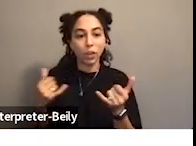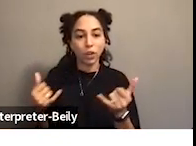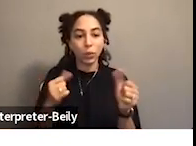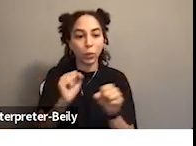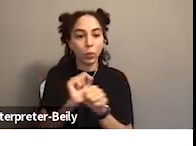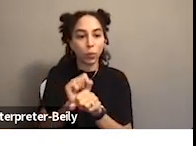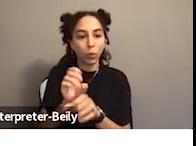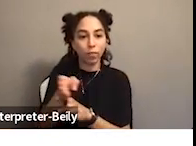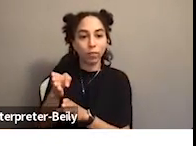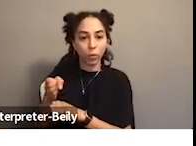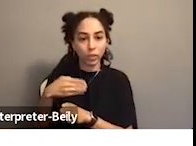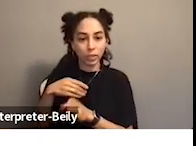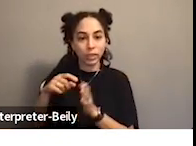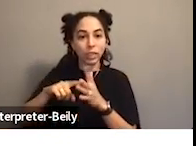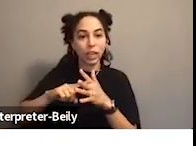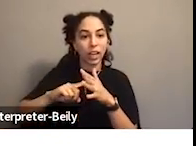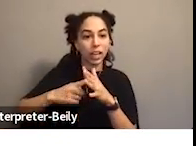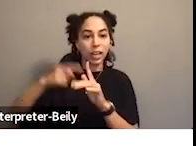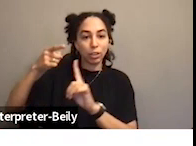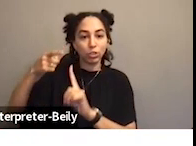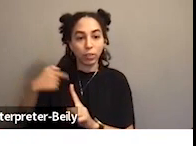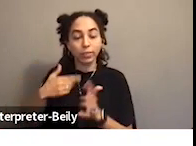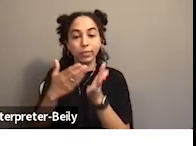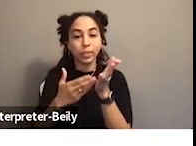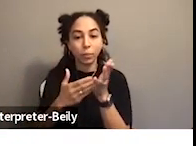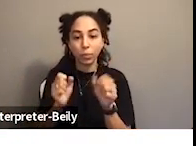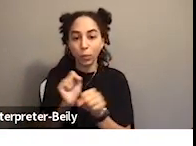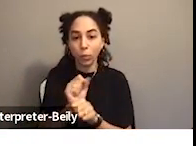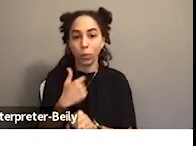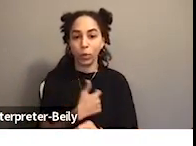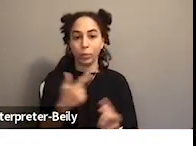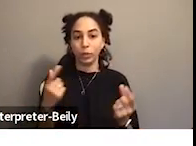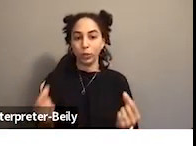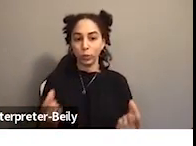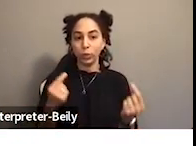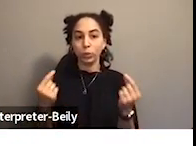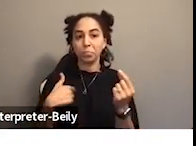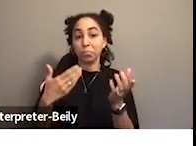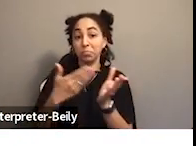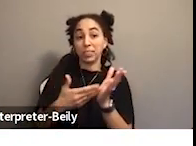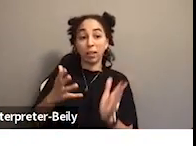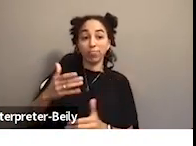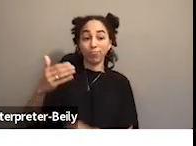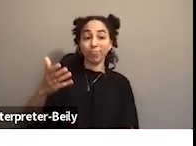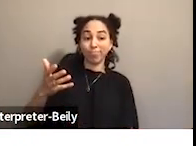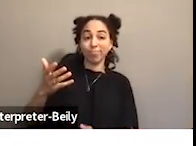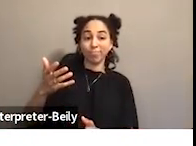workforce initiatives, some of the work that we've been doing, even some of it going back